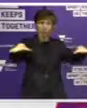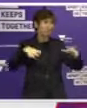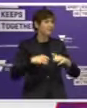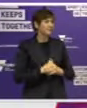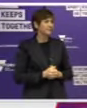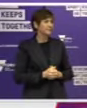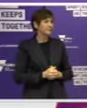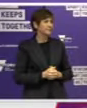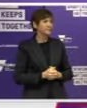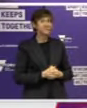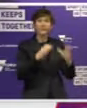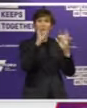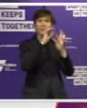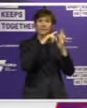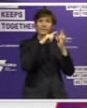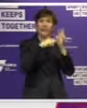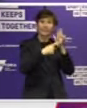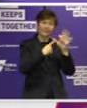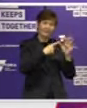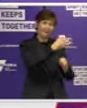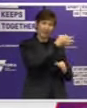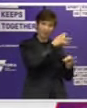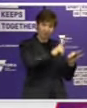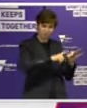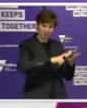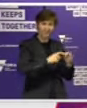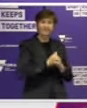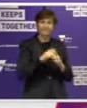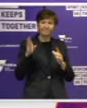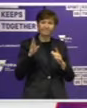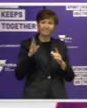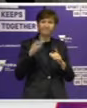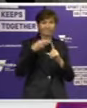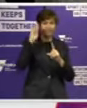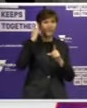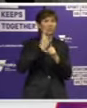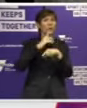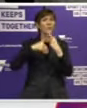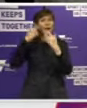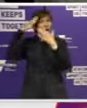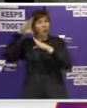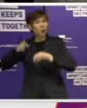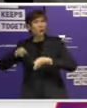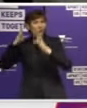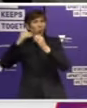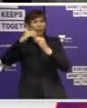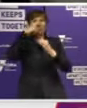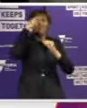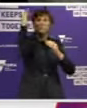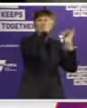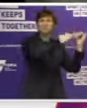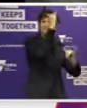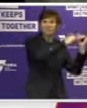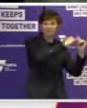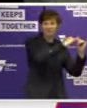In relation to those standard form contracts for the provision of private security at the hotels, there's a standard requirement in all